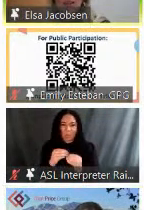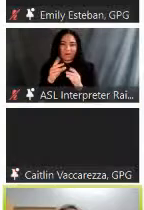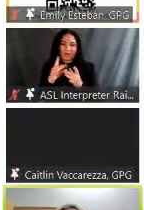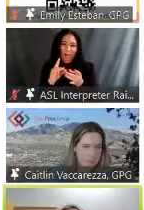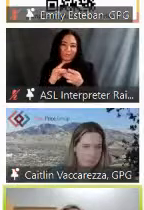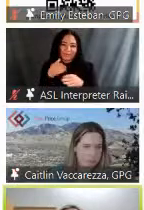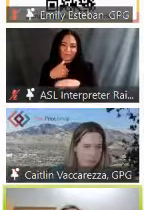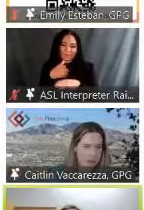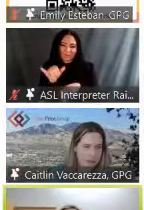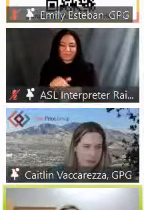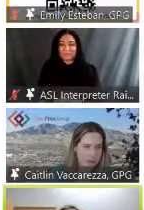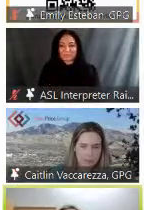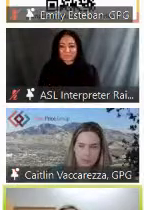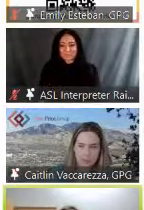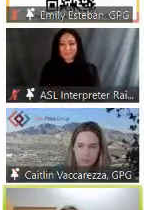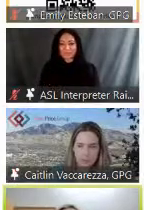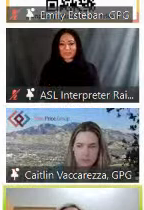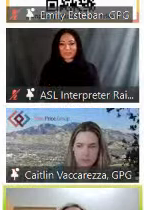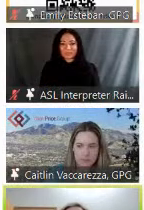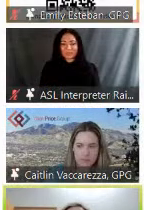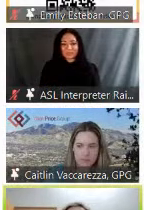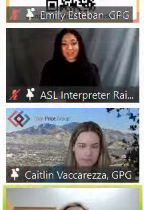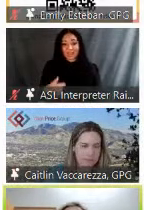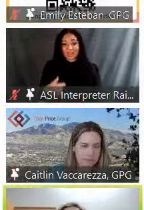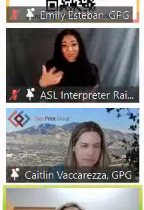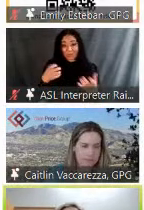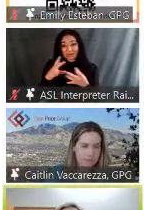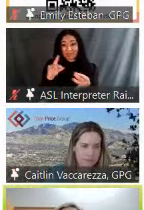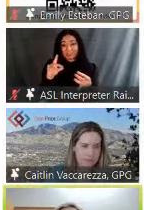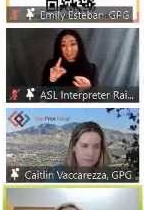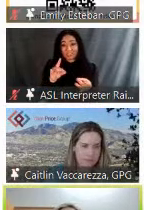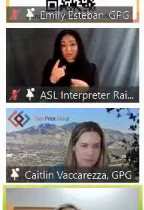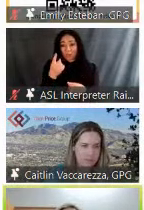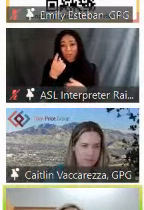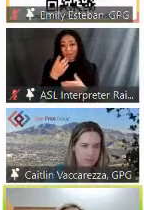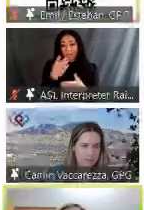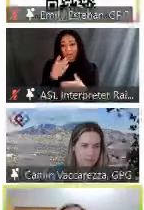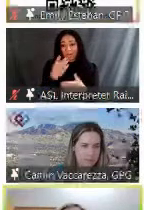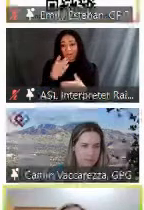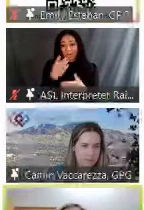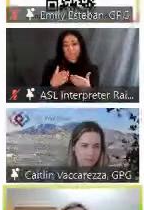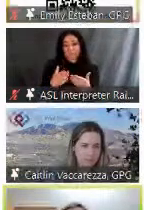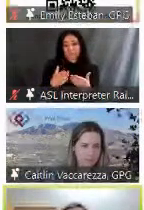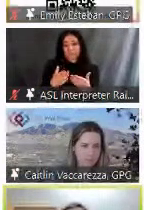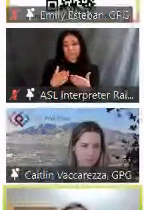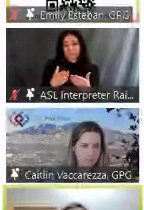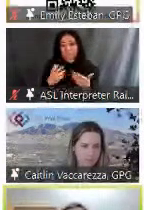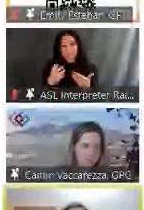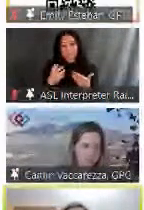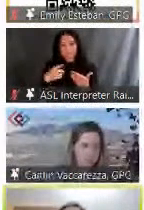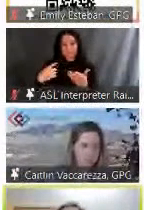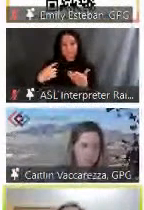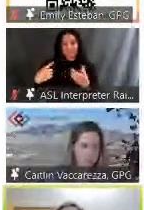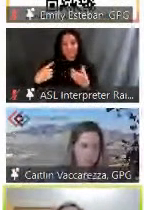Thanks so much. I was just going to mention that one of the factors we might look at in the crosswalk, and I apologize if this was